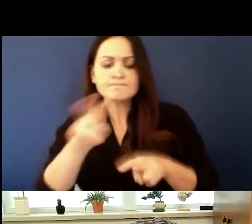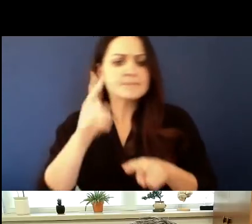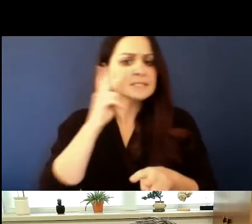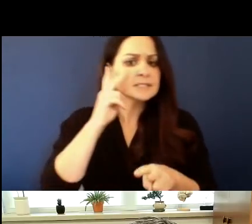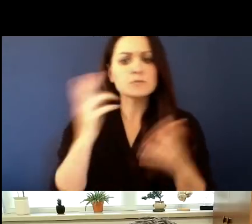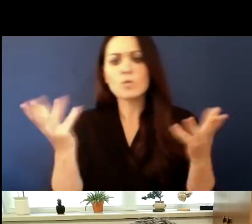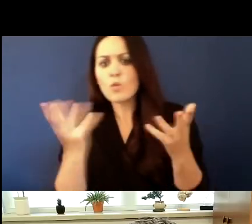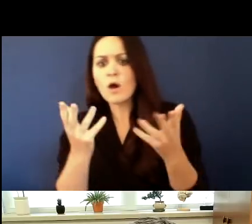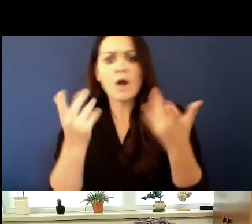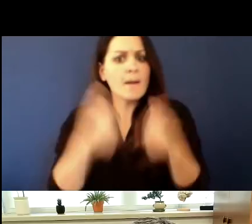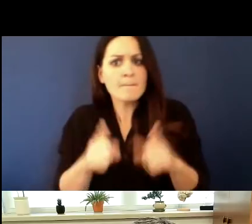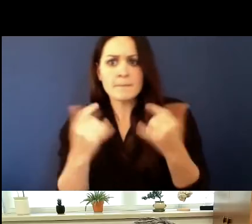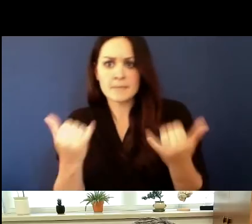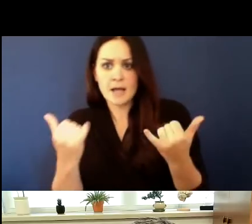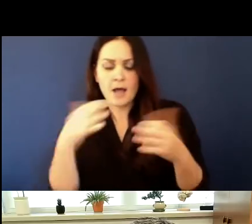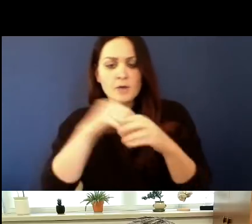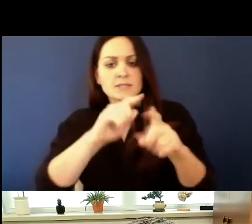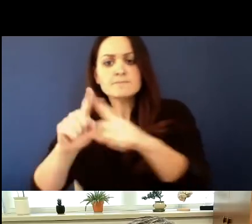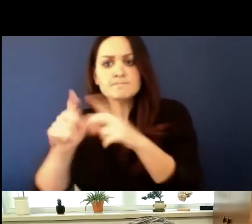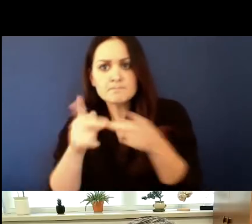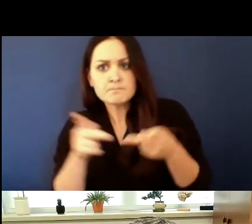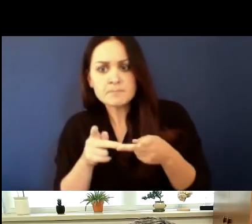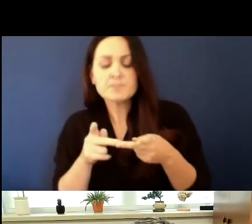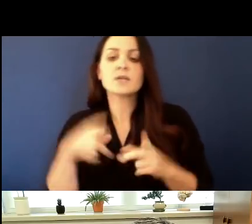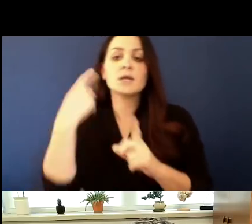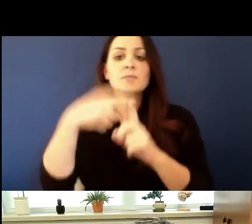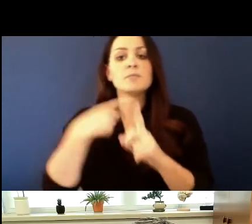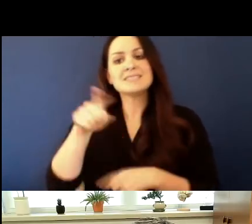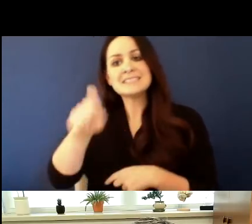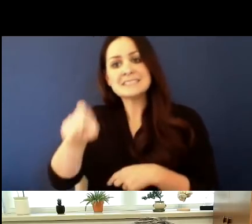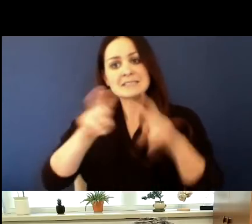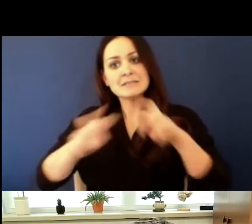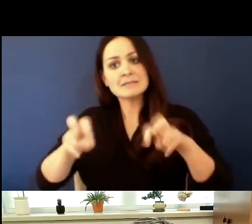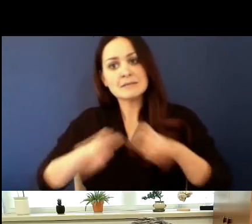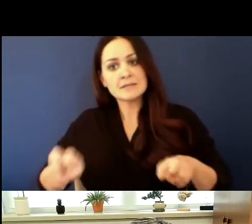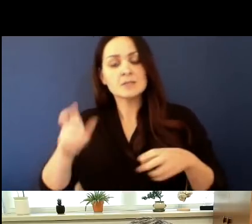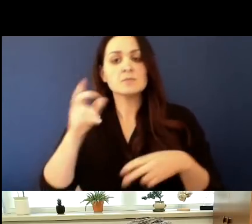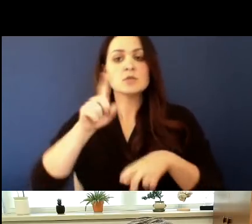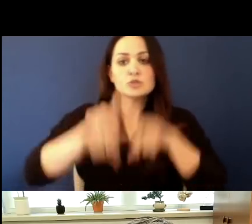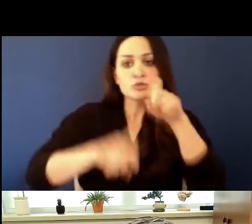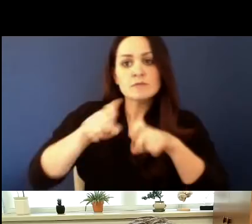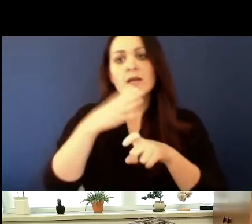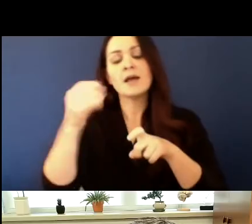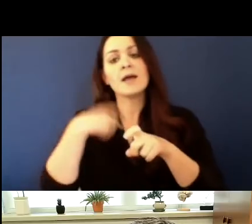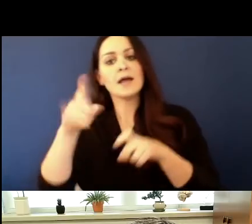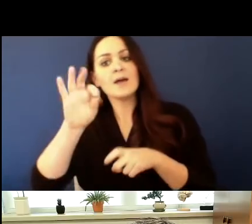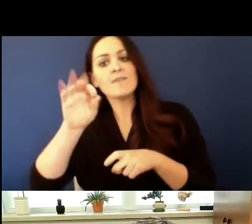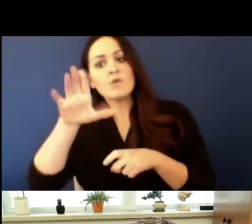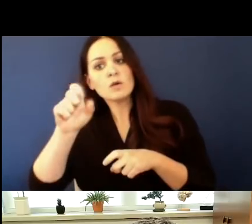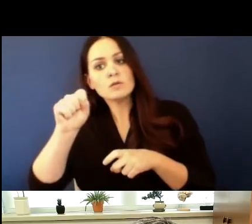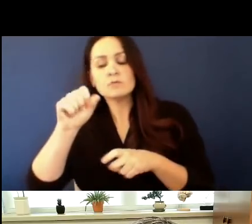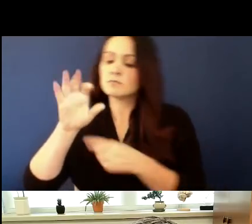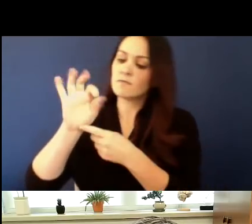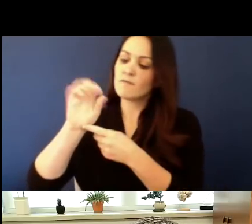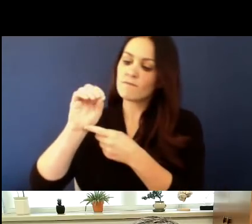doing. And then we launched both a needs assessment survey and focus groups, where you described the challenges of trying to balance